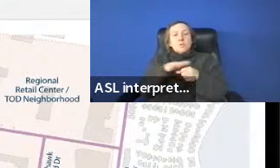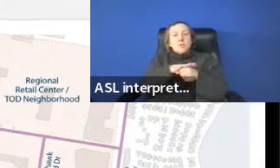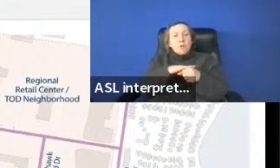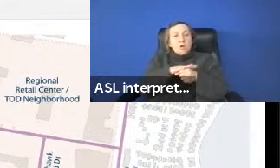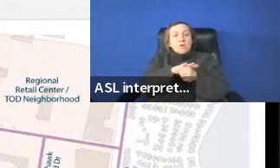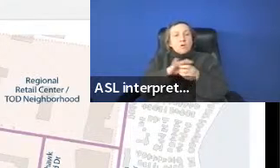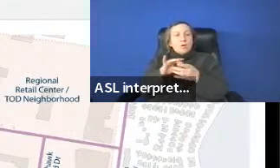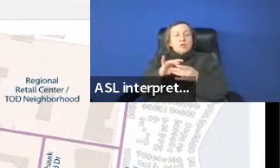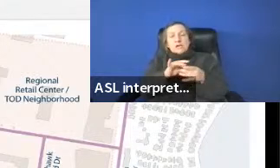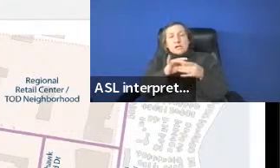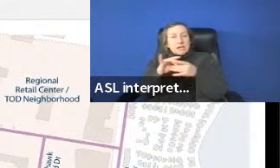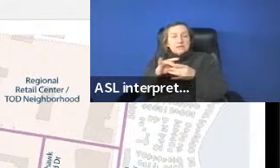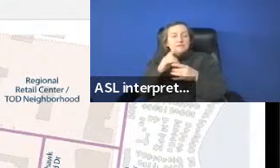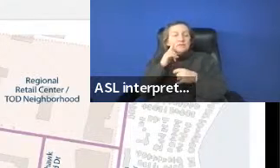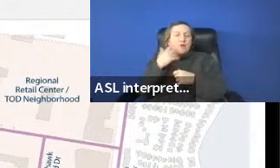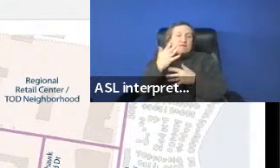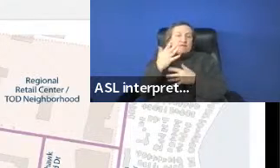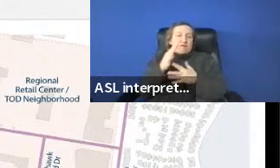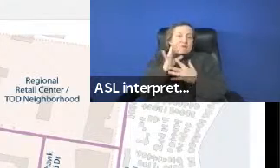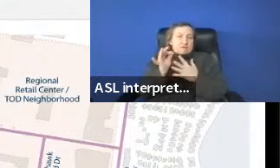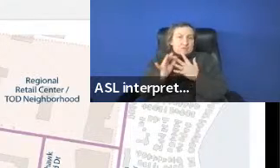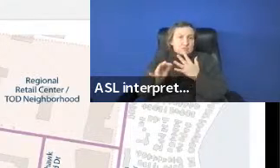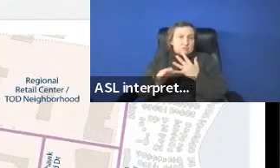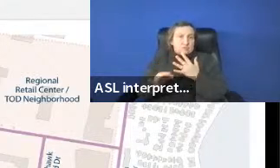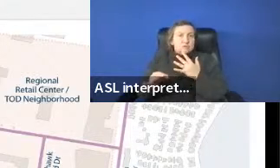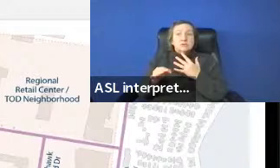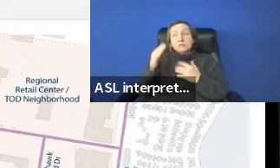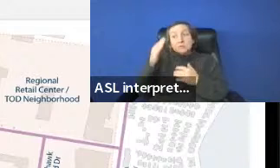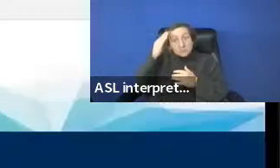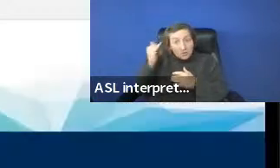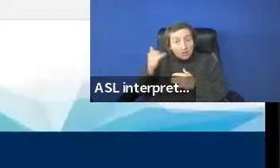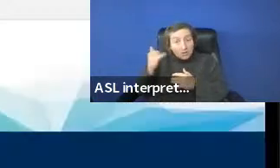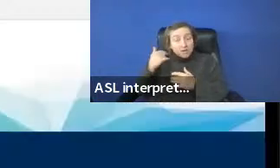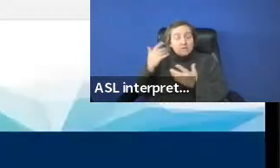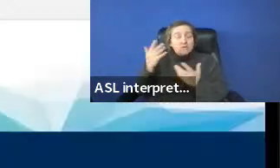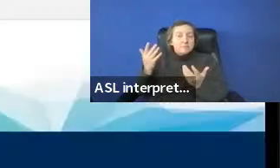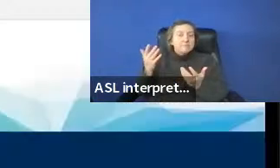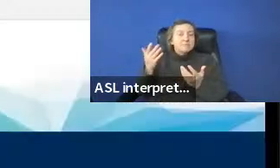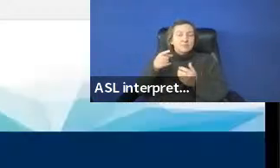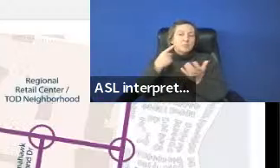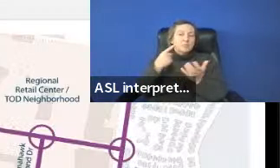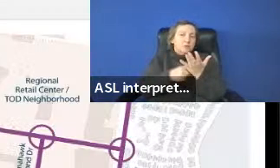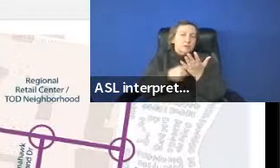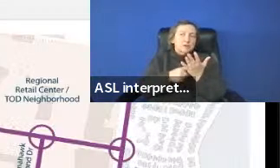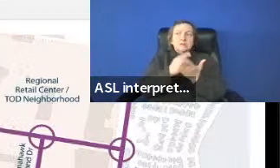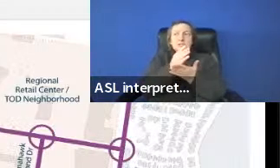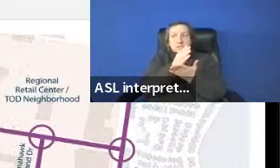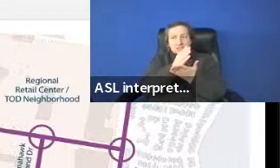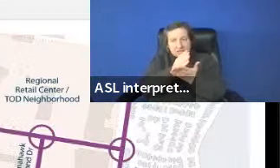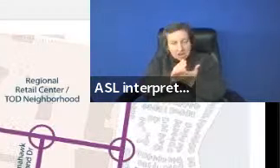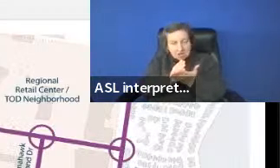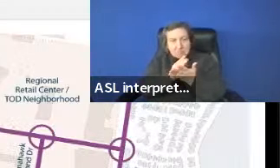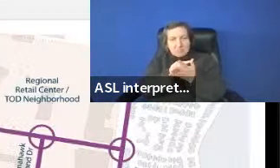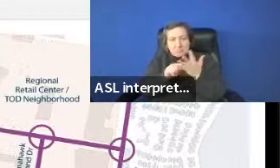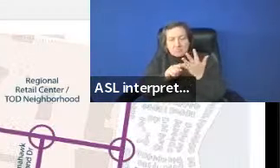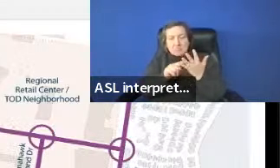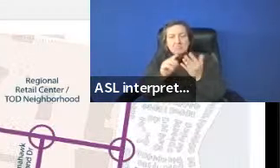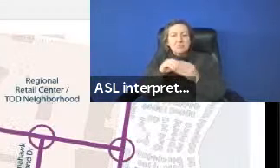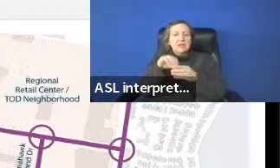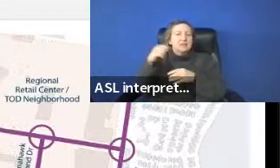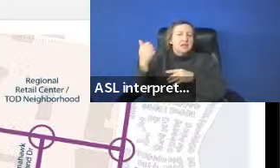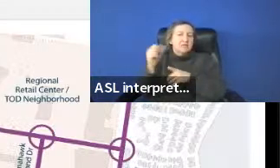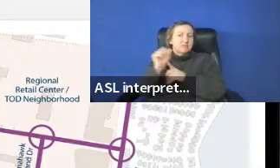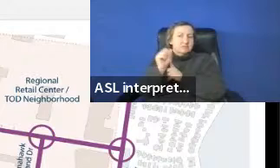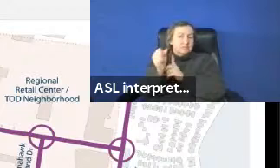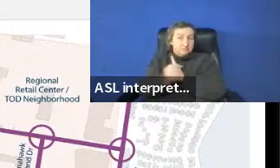5 options, in part because we have you've discussed some of them in the other contexts